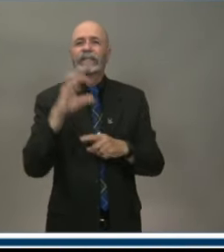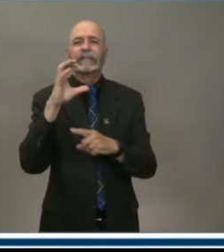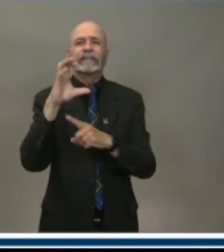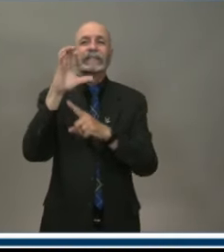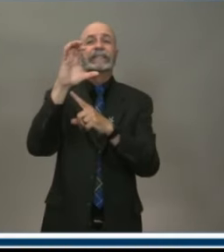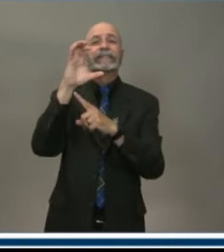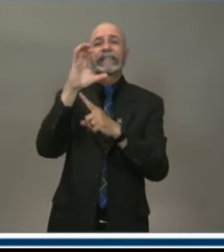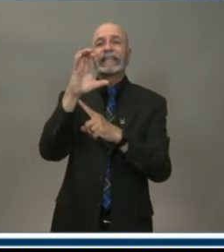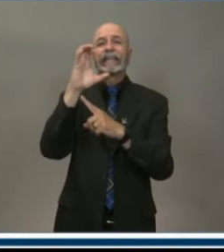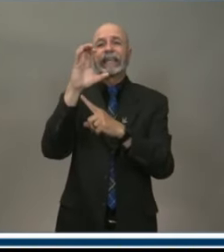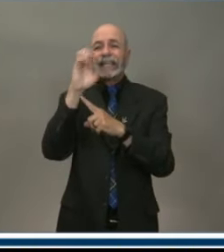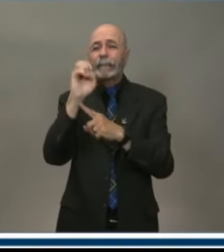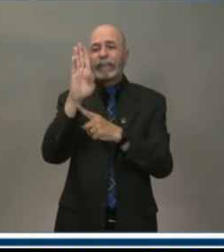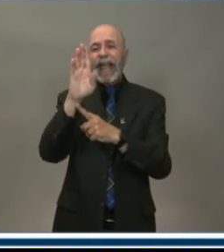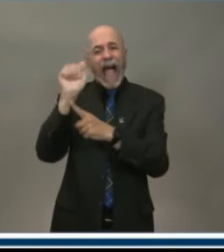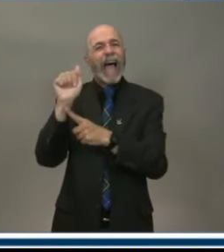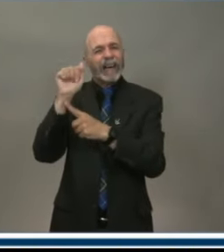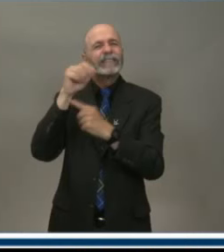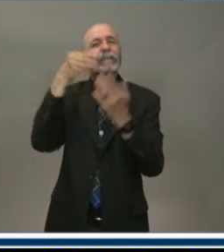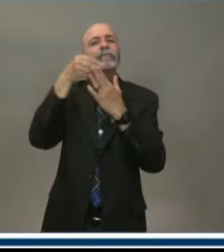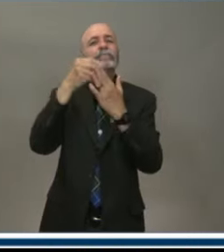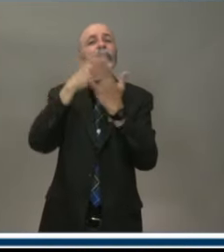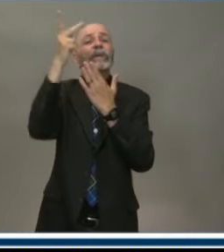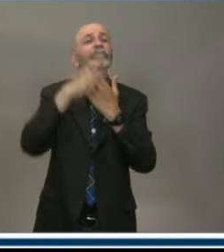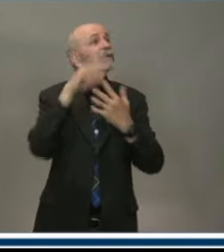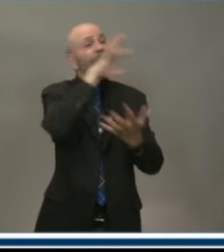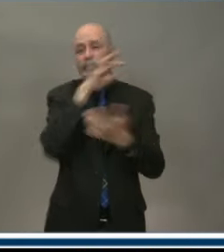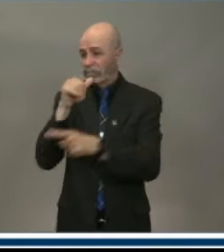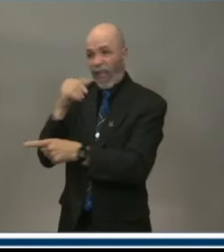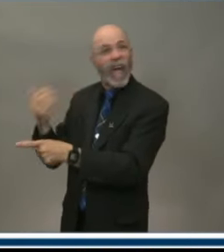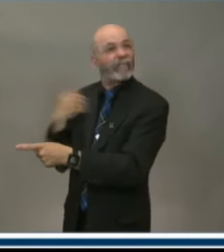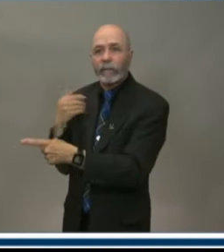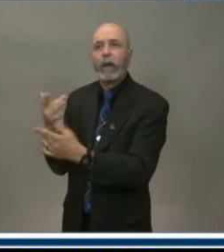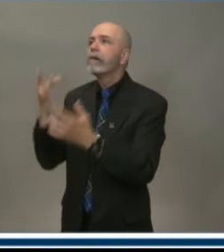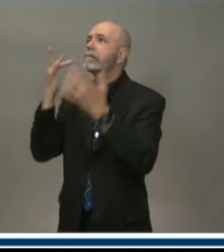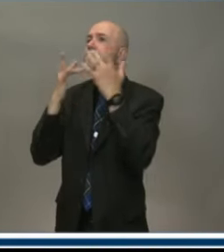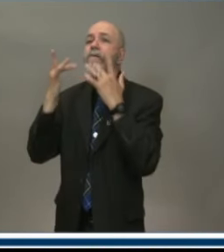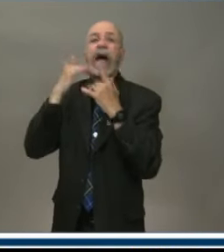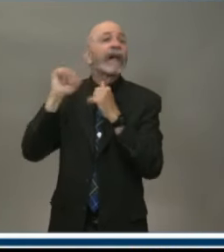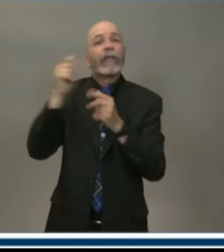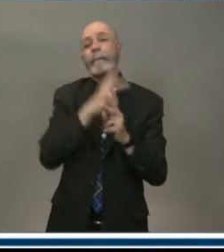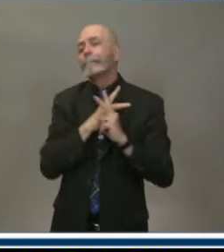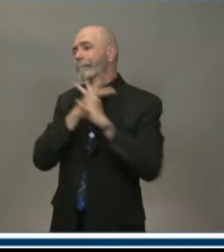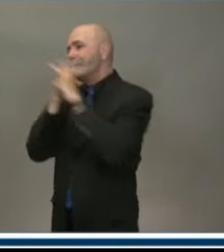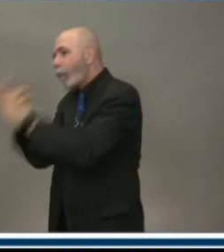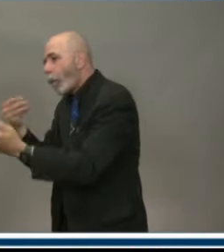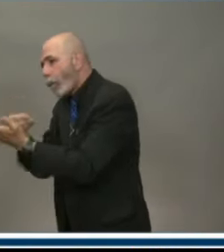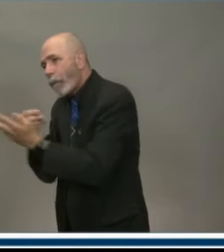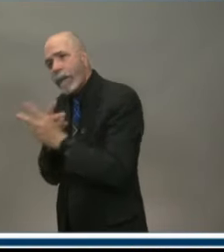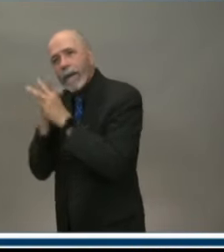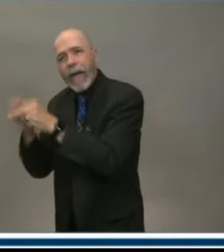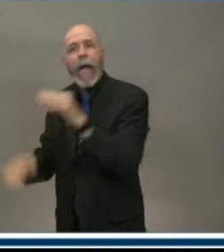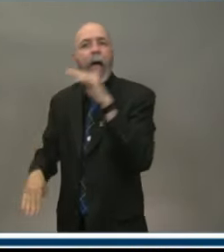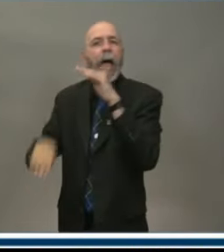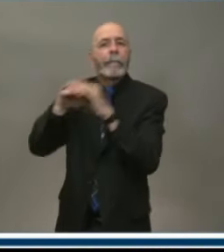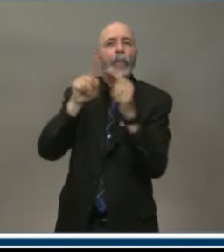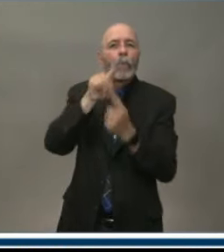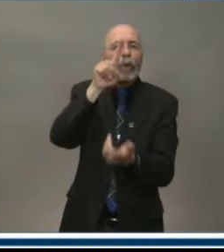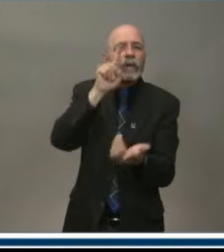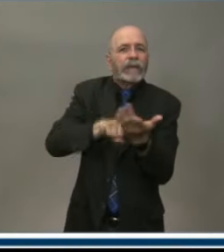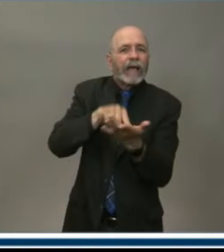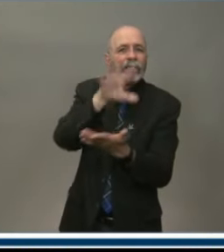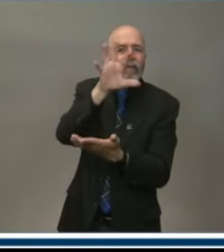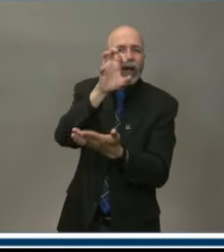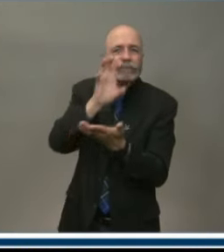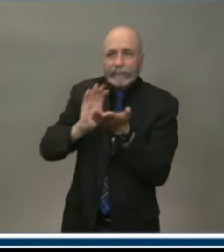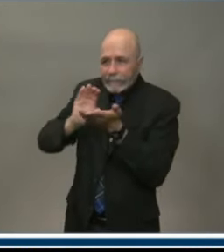a guaranteed credit union loan and a small cash grant of up to $1,500 for those